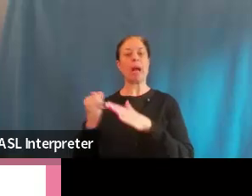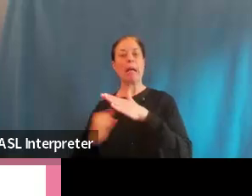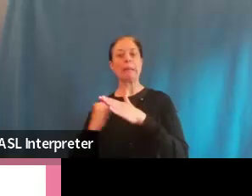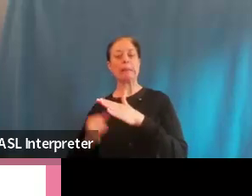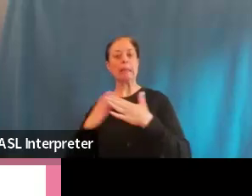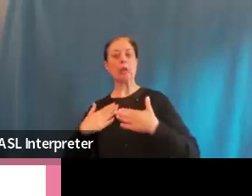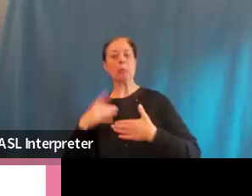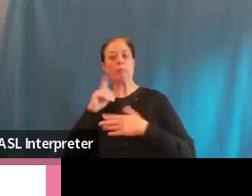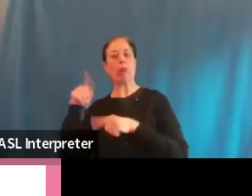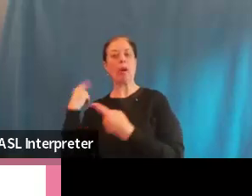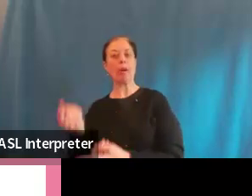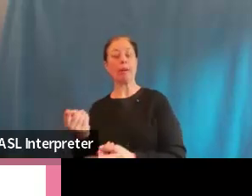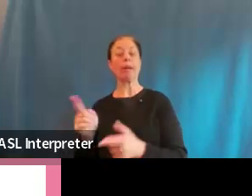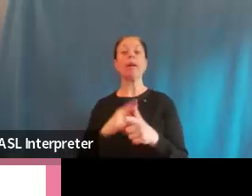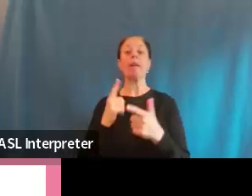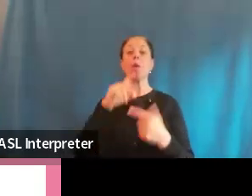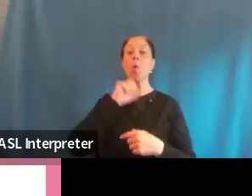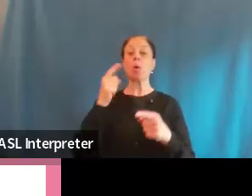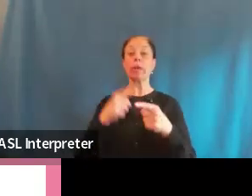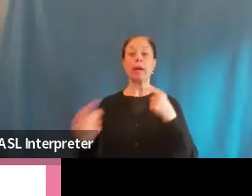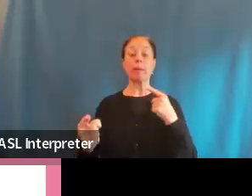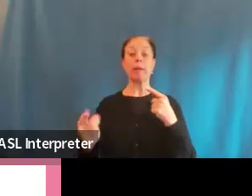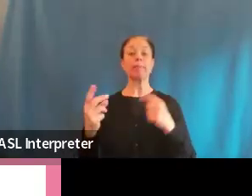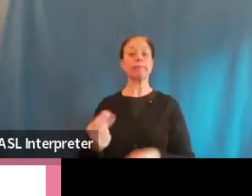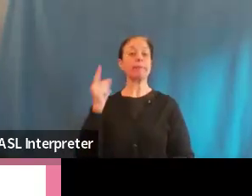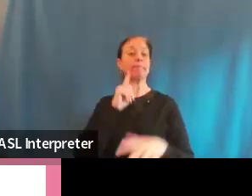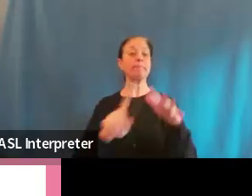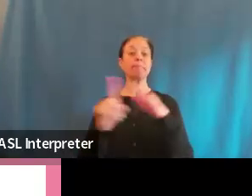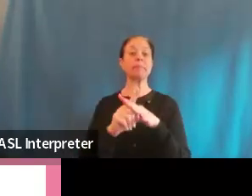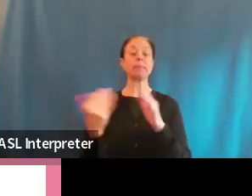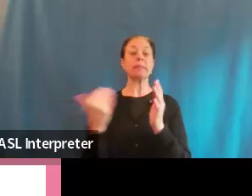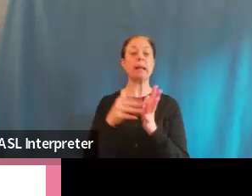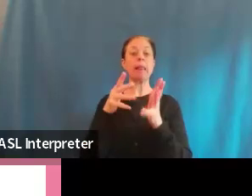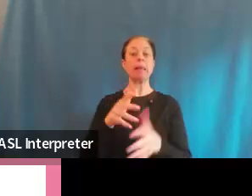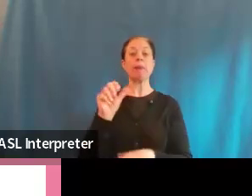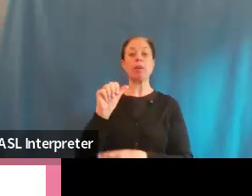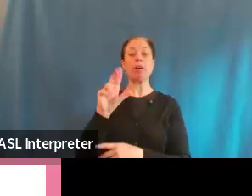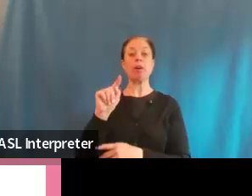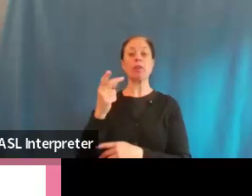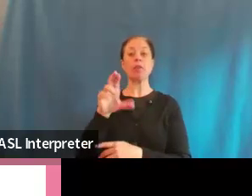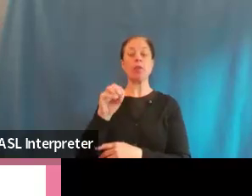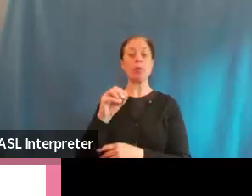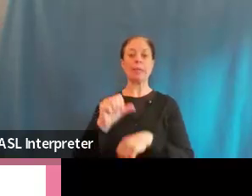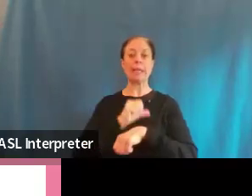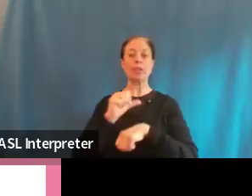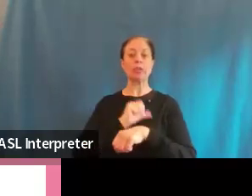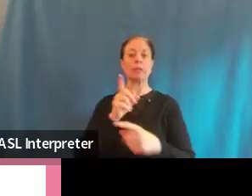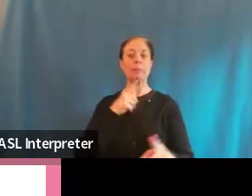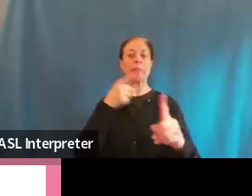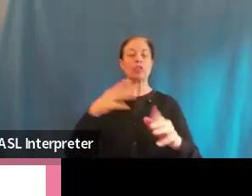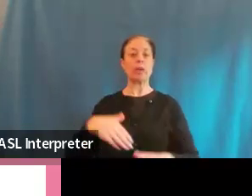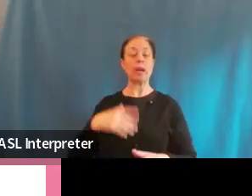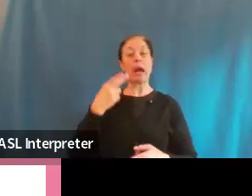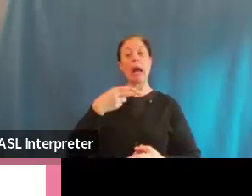so long. It is then an old enemy makes a sudden reappearance, leaving Arturo in the most dangerous mission yet. This